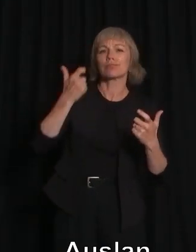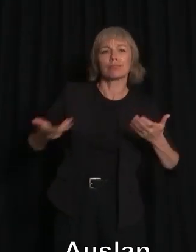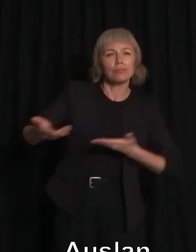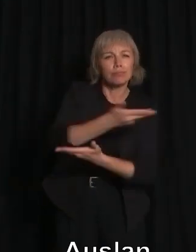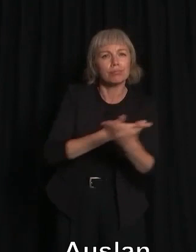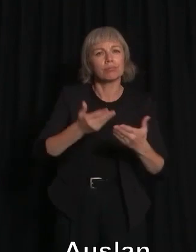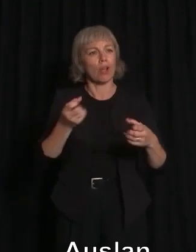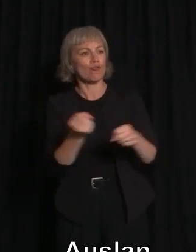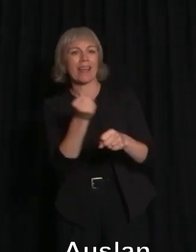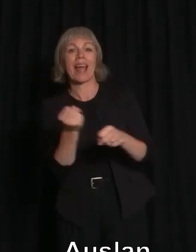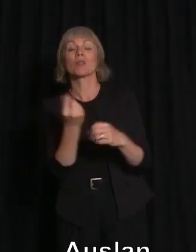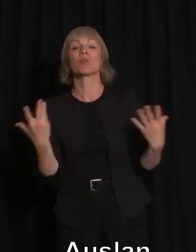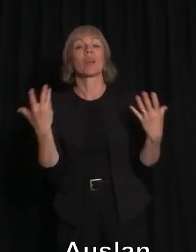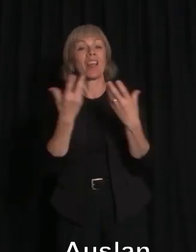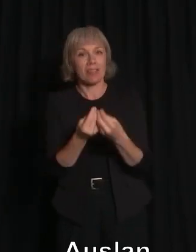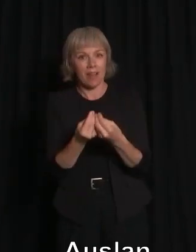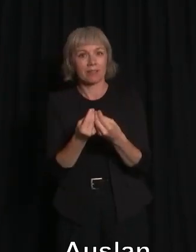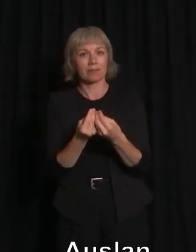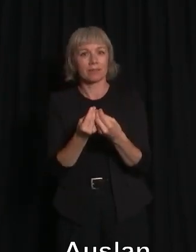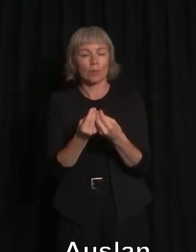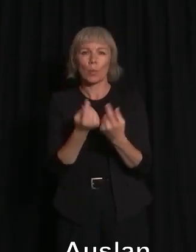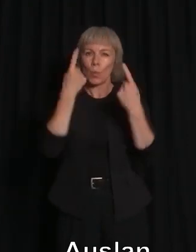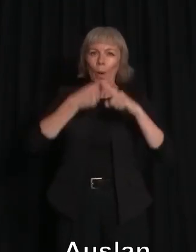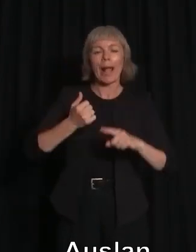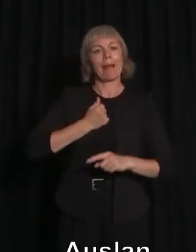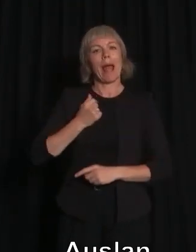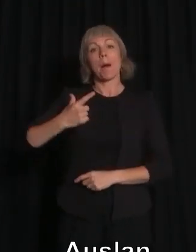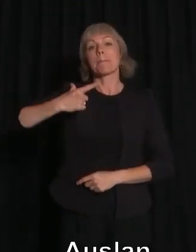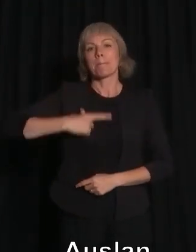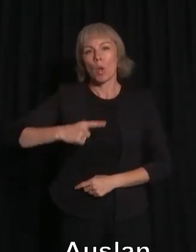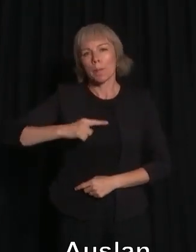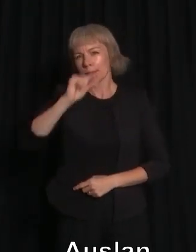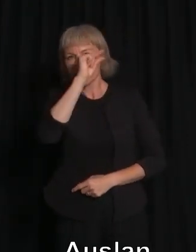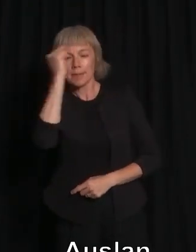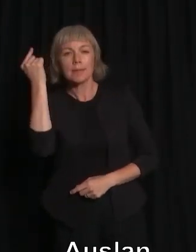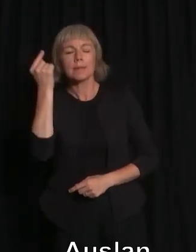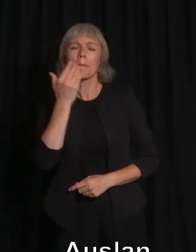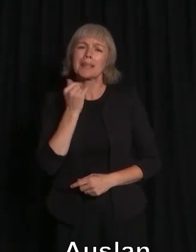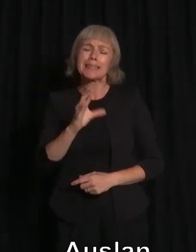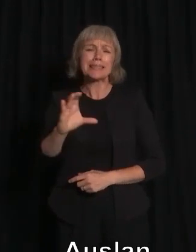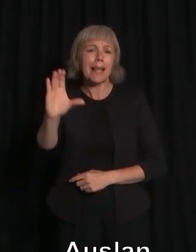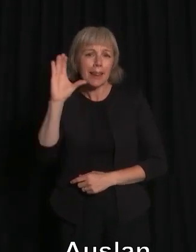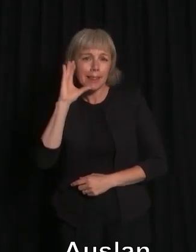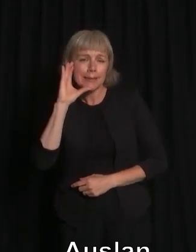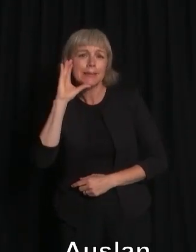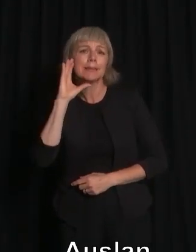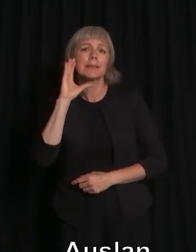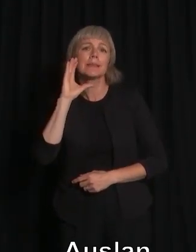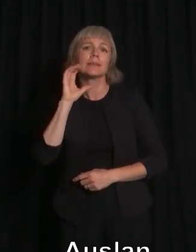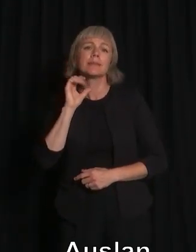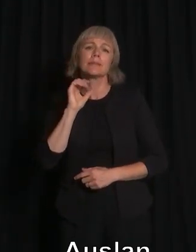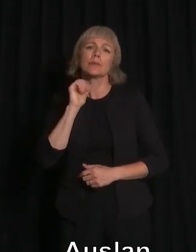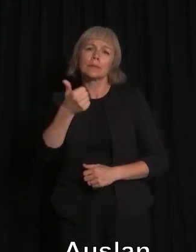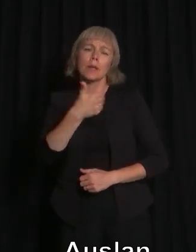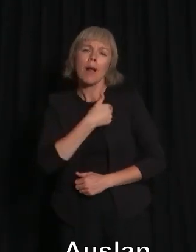our purpose. In that journey, I urge each one of you to listen deep, to speak